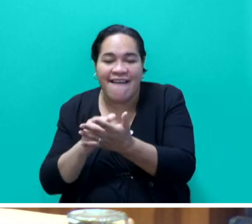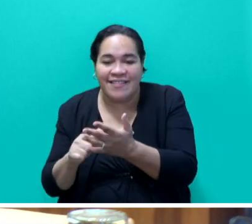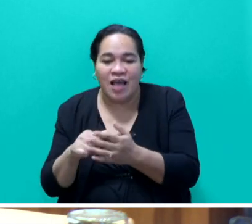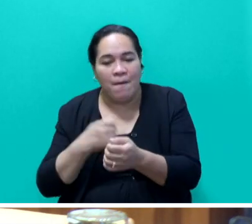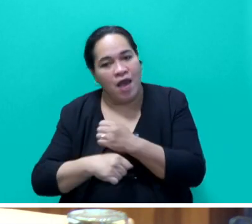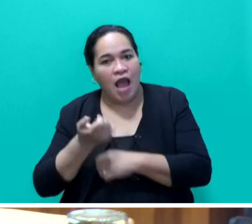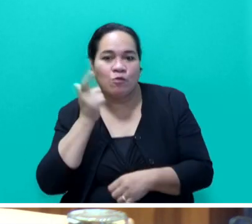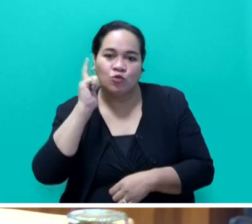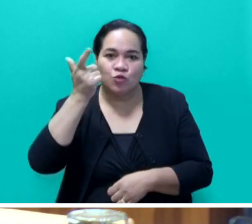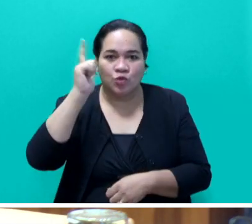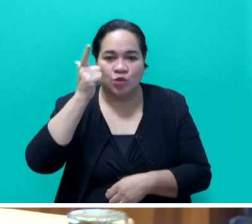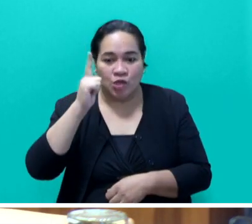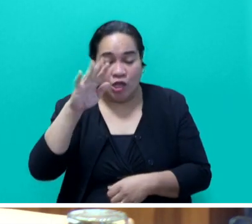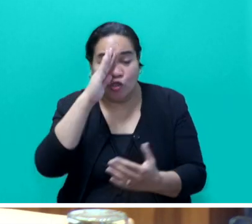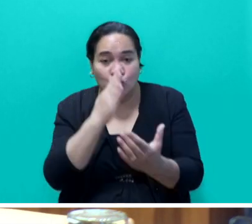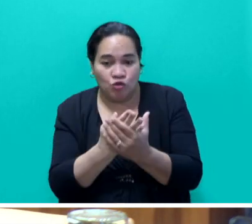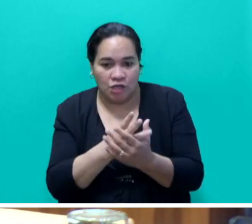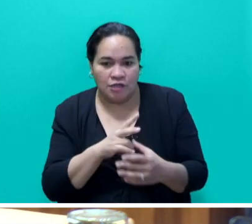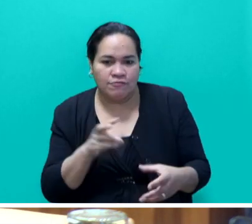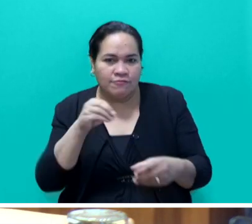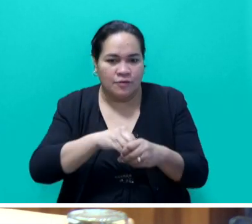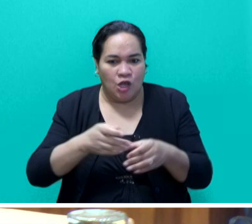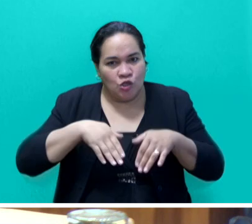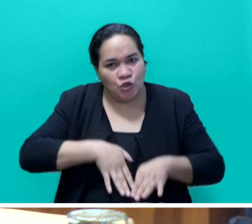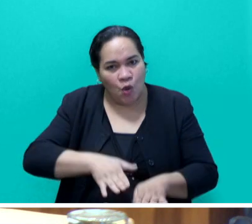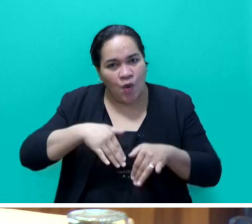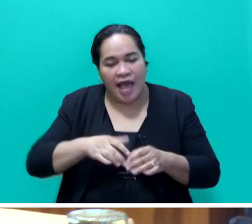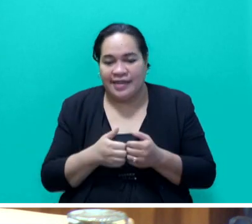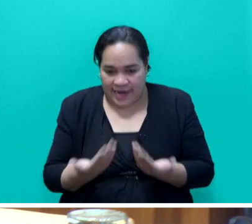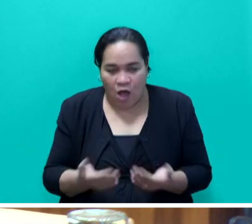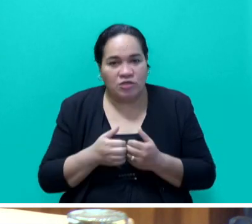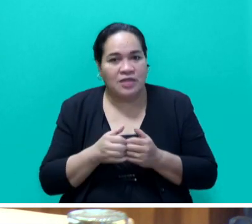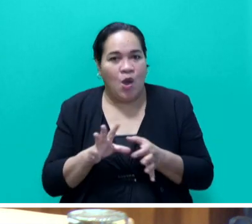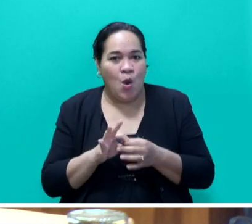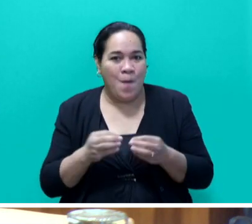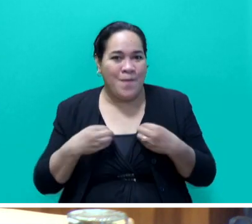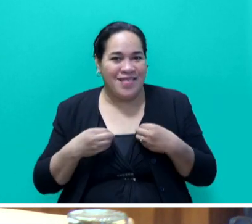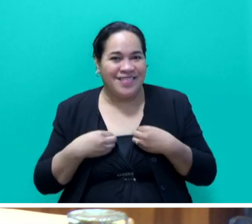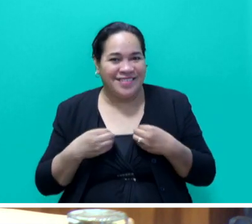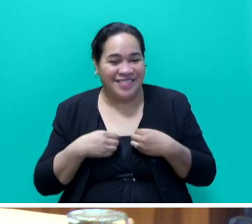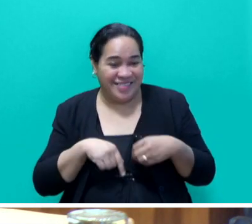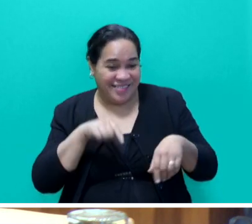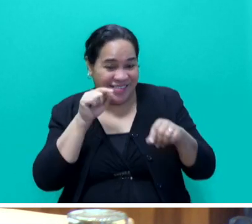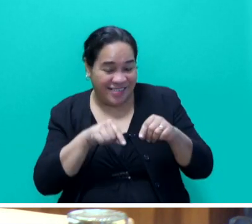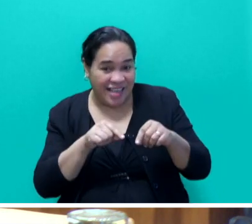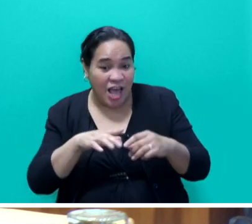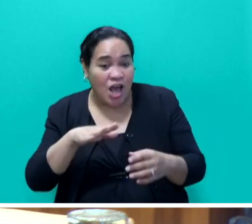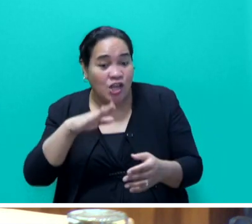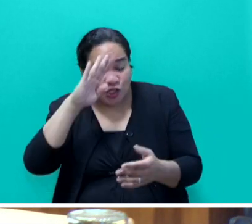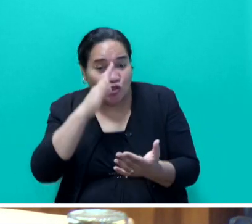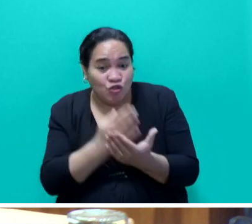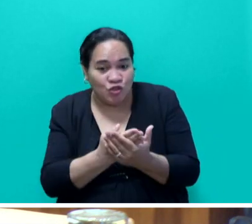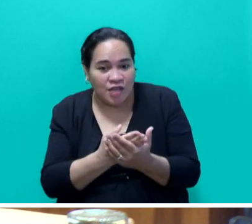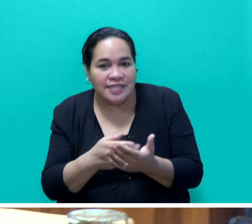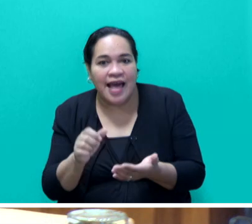tutors. Students enrolled in sewing classes started their own business. Under creative arts, students are selling tie and dye